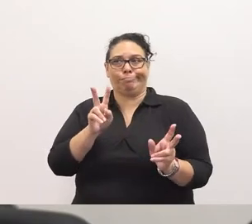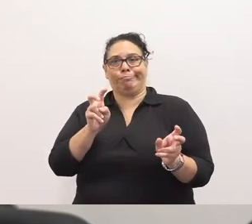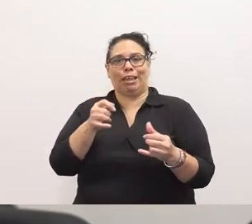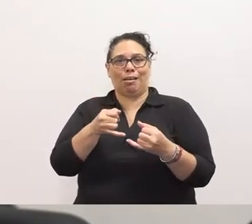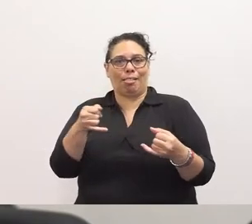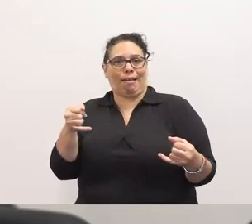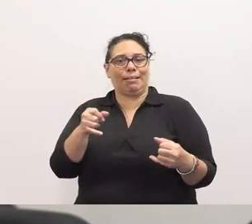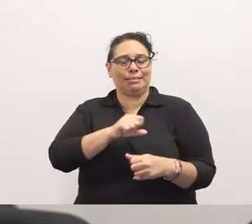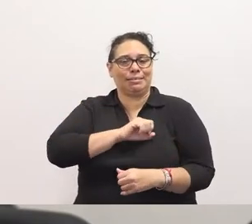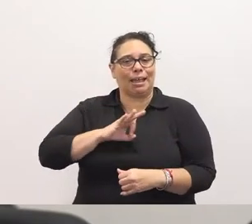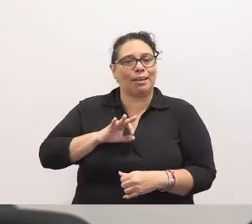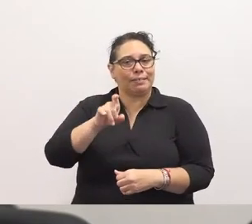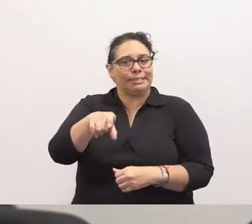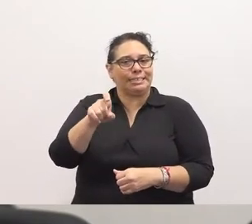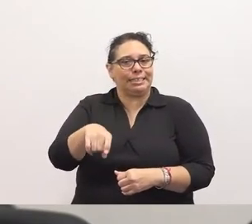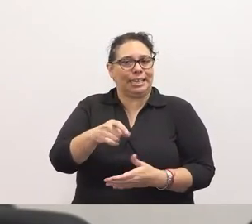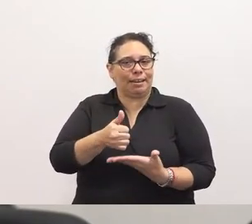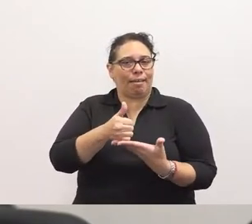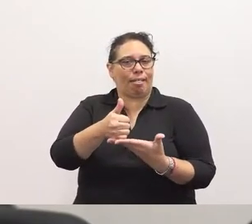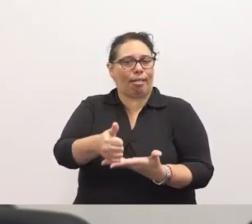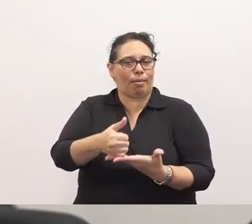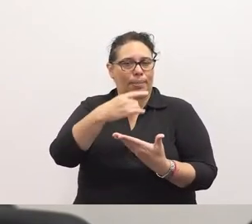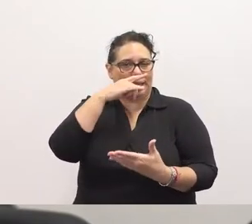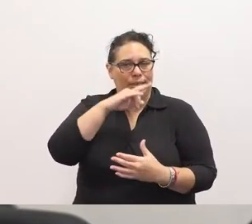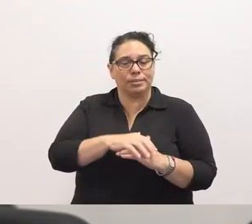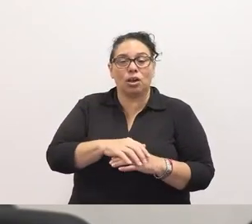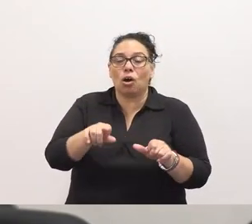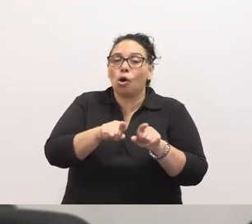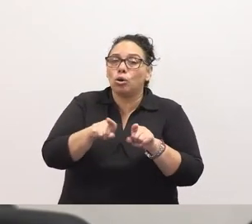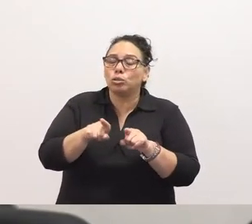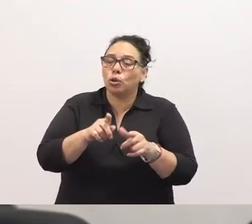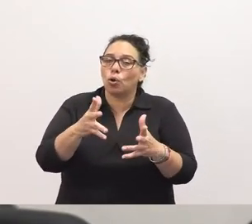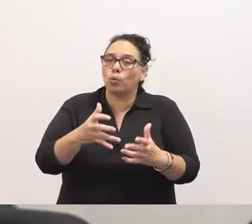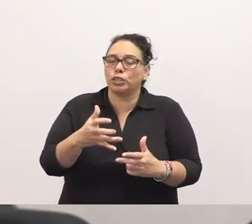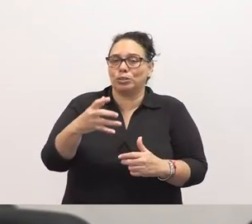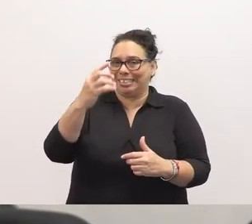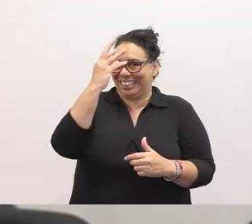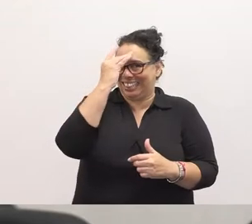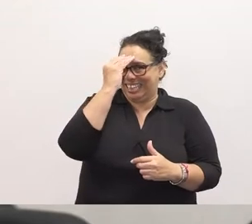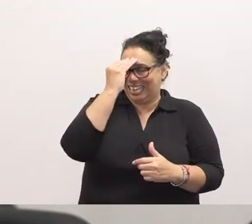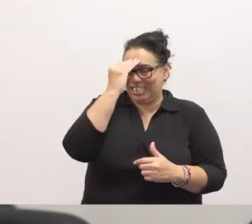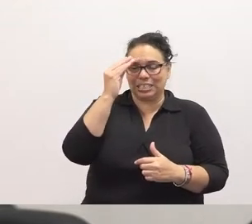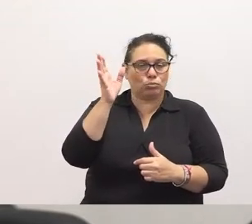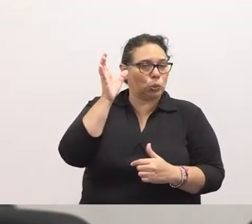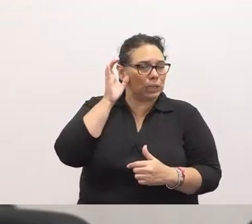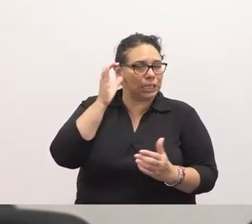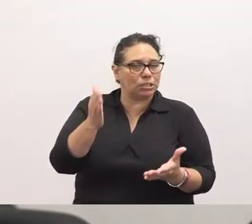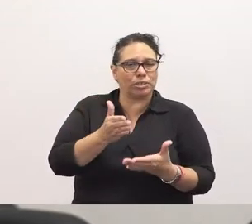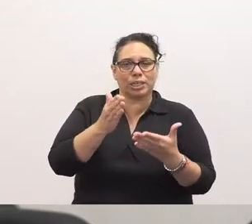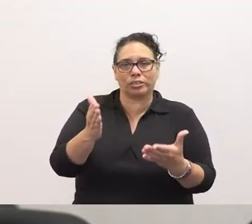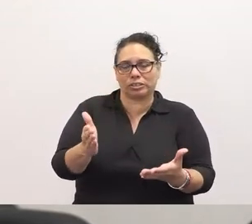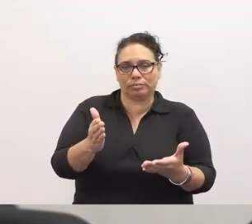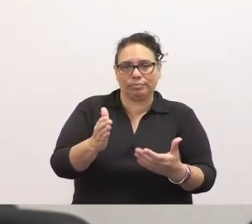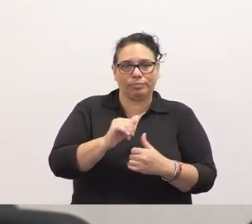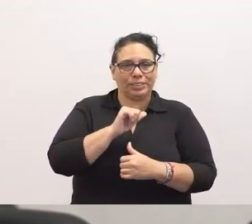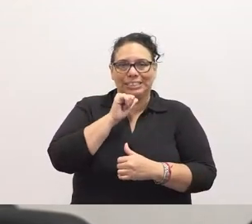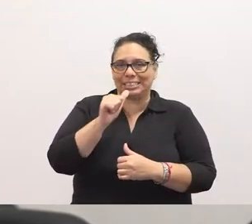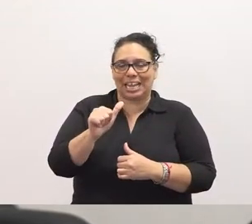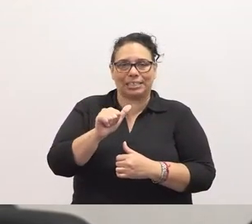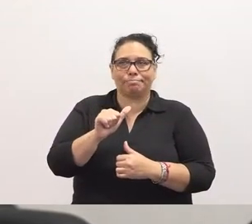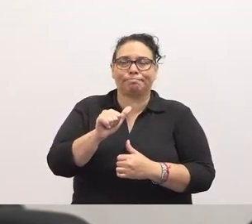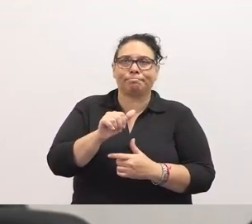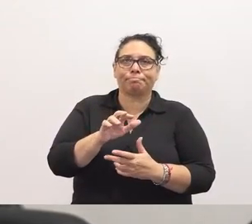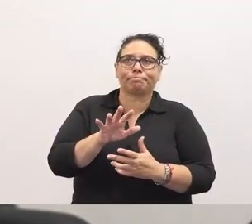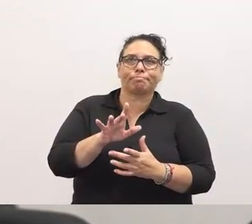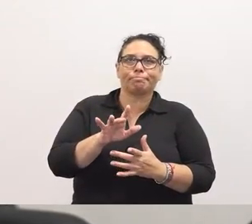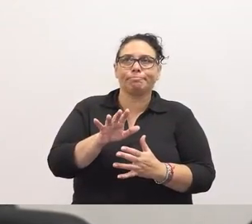is needed to help our kids? And I also want you to think, when you're listening to these recommendations, don't listen from a point of, we